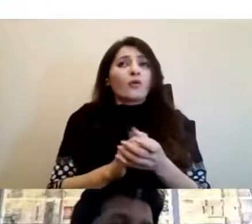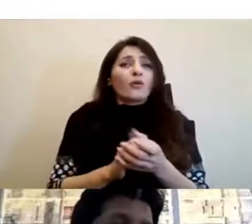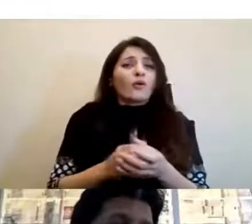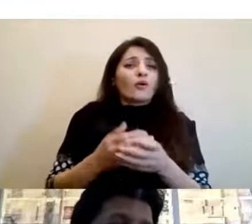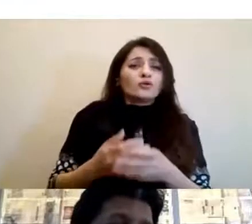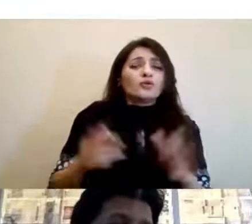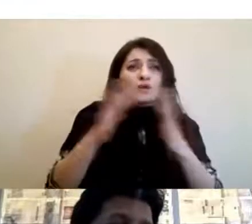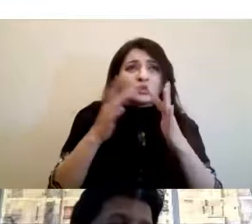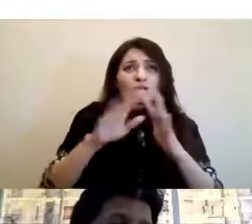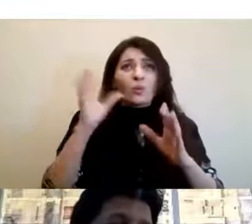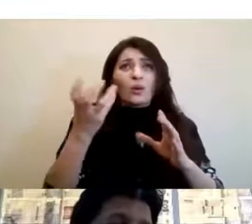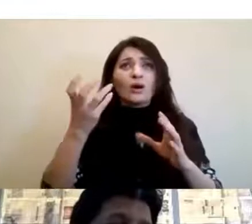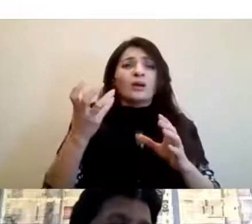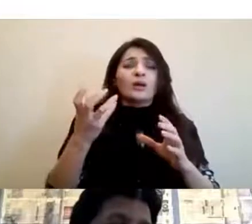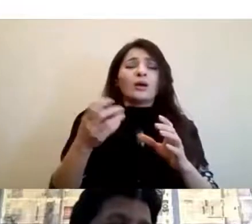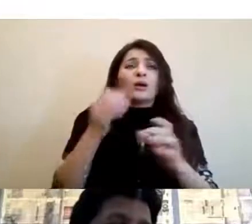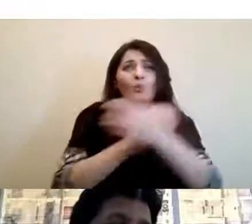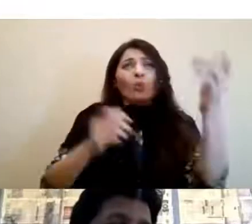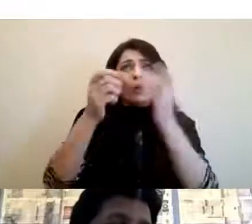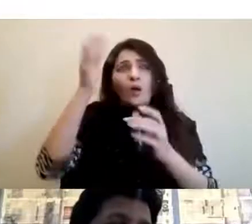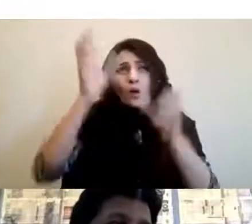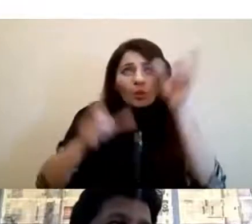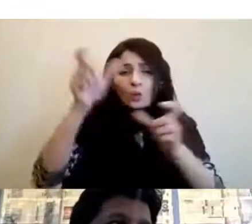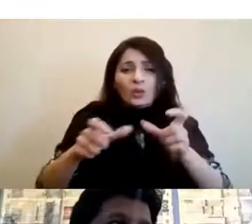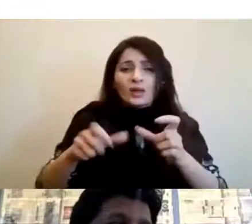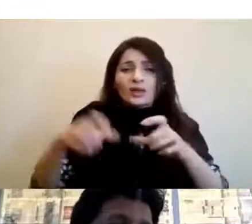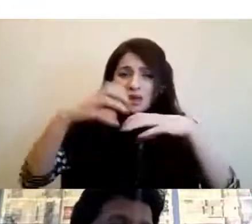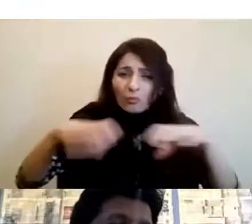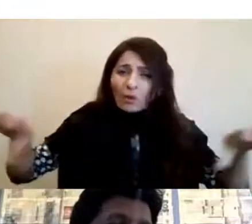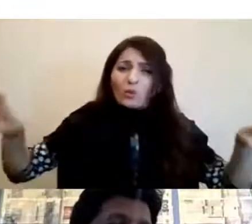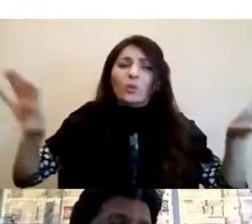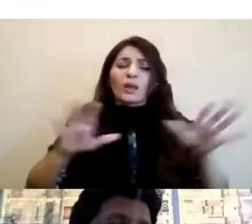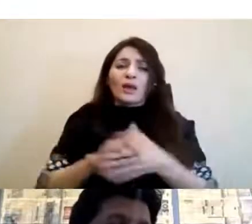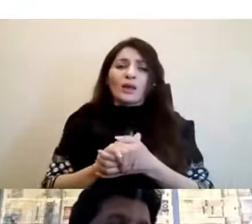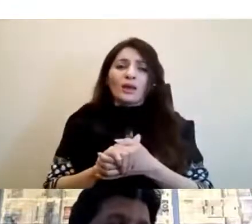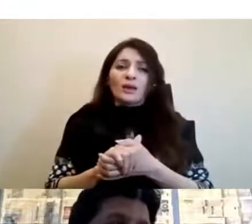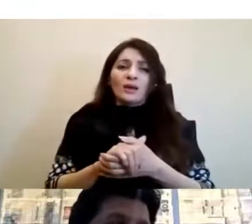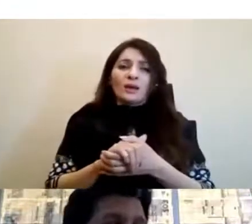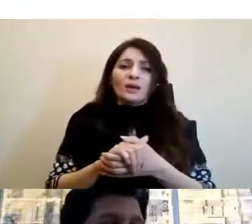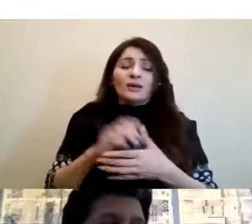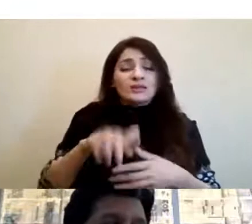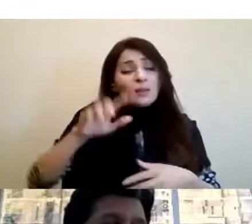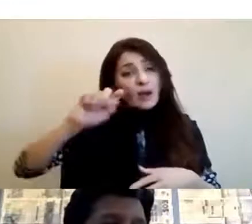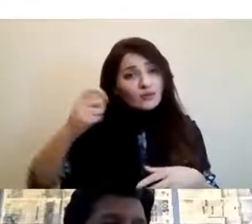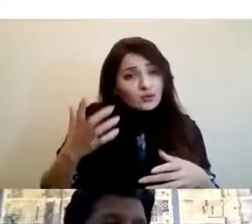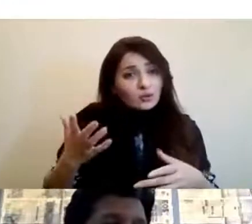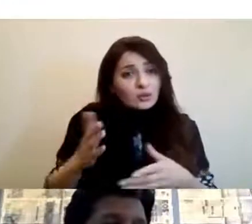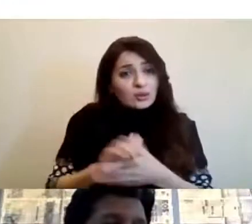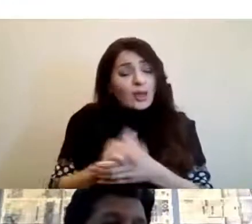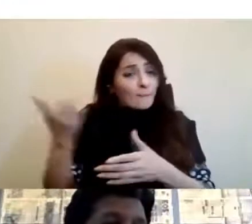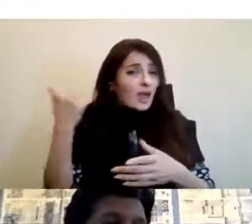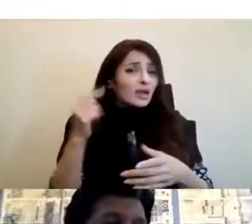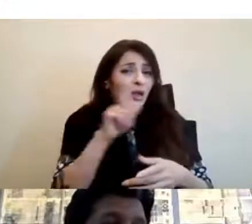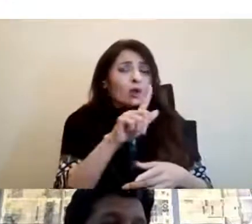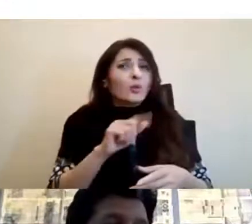world is for people with disabilities. Despite this, over the past few years, there's been some marked progress